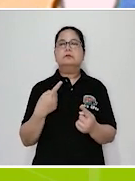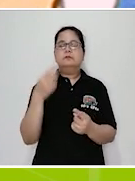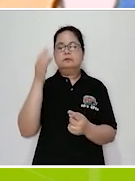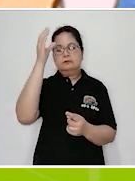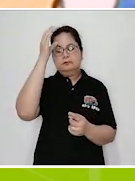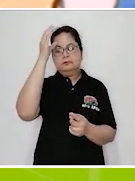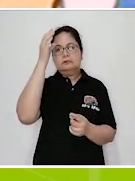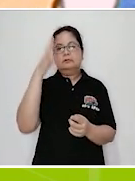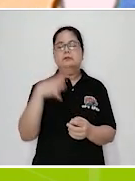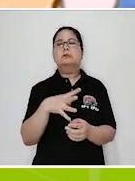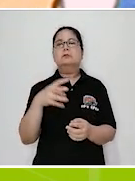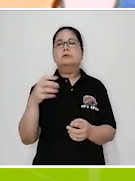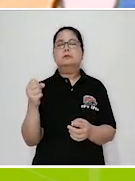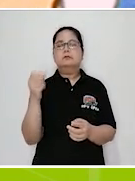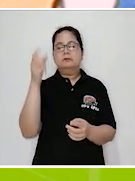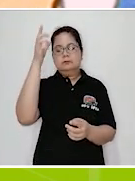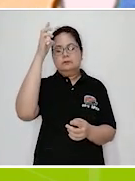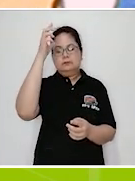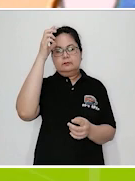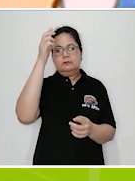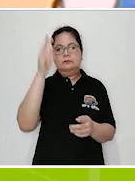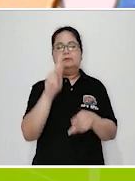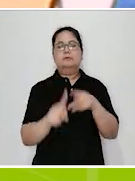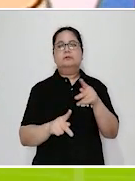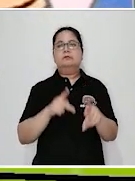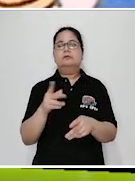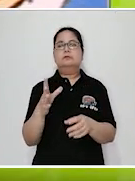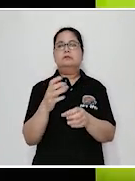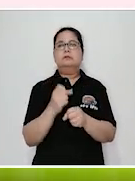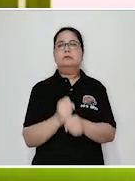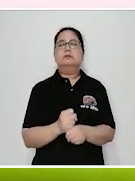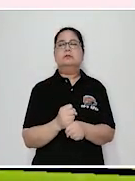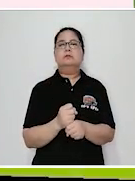moon people will soon come to pick her up.